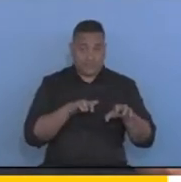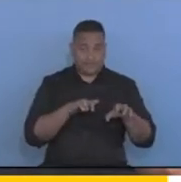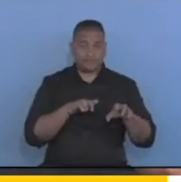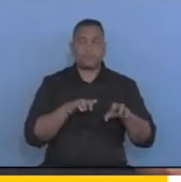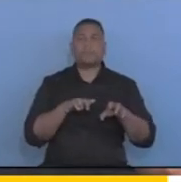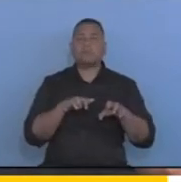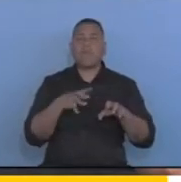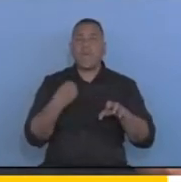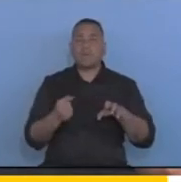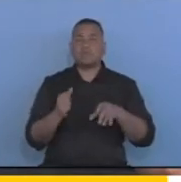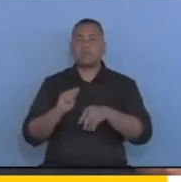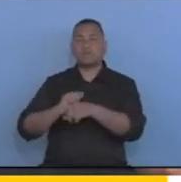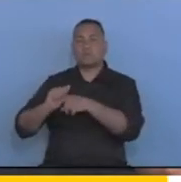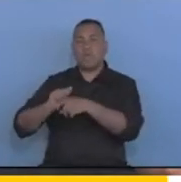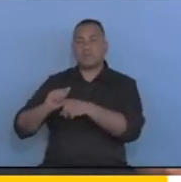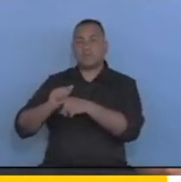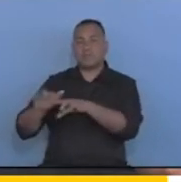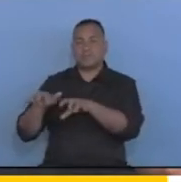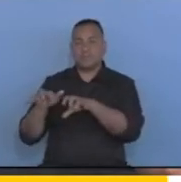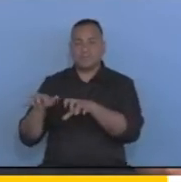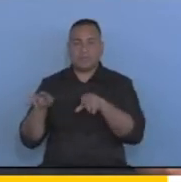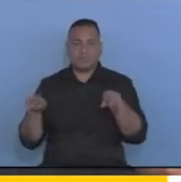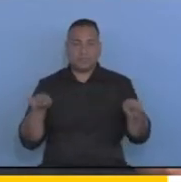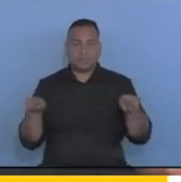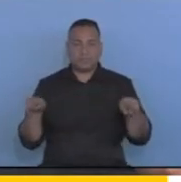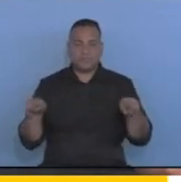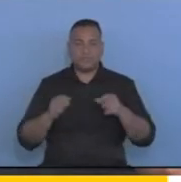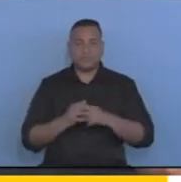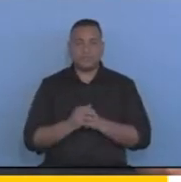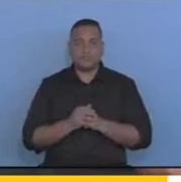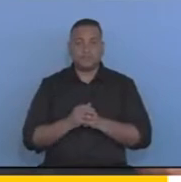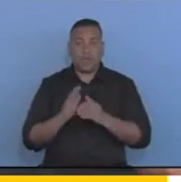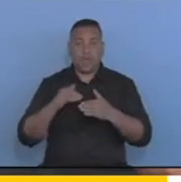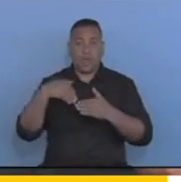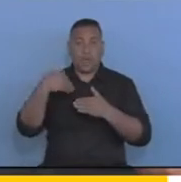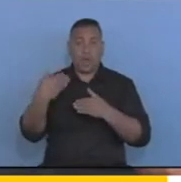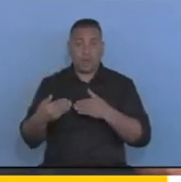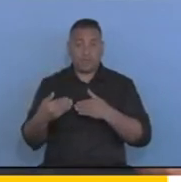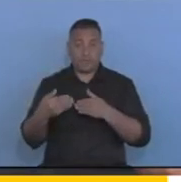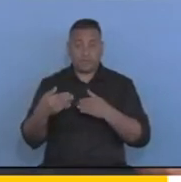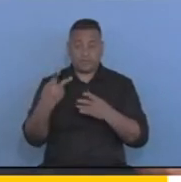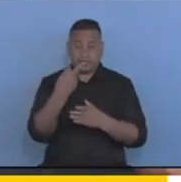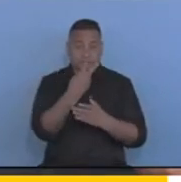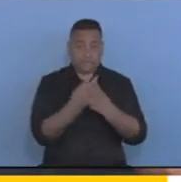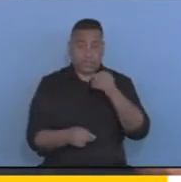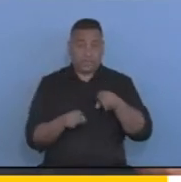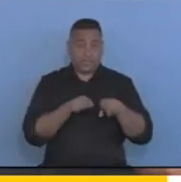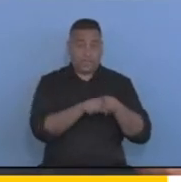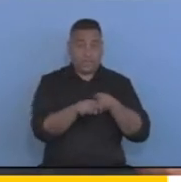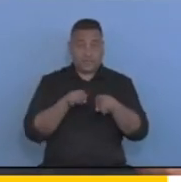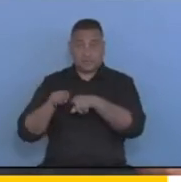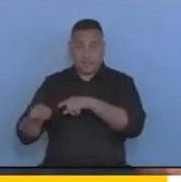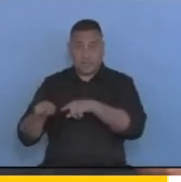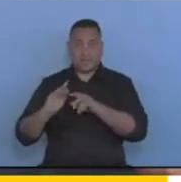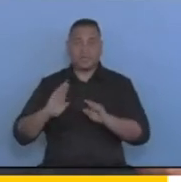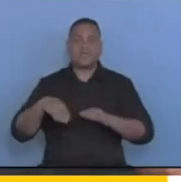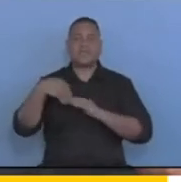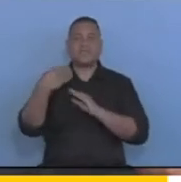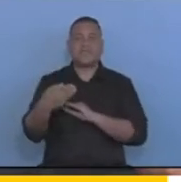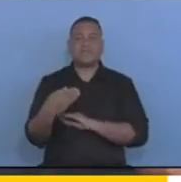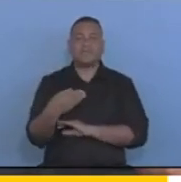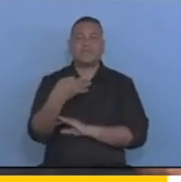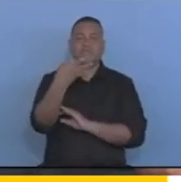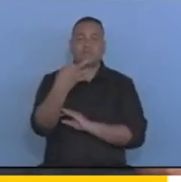exercise. After that, if they pass it, they will get 3 chances to complete